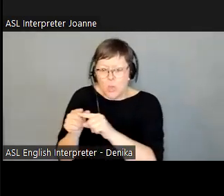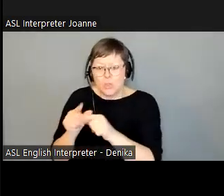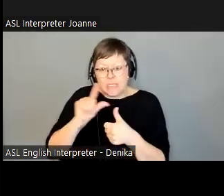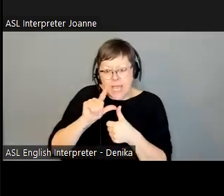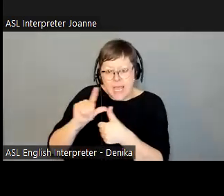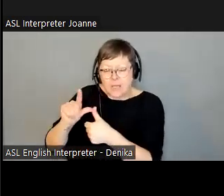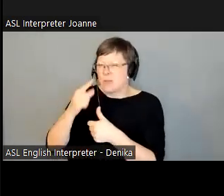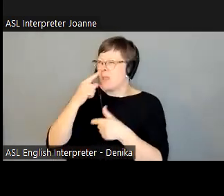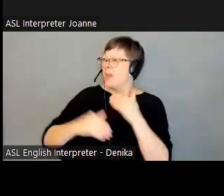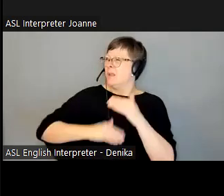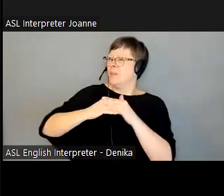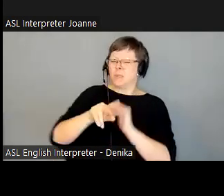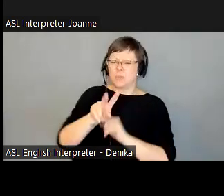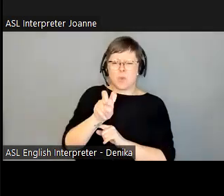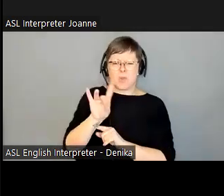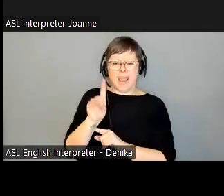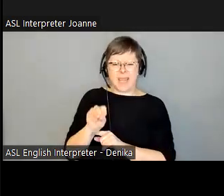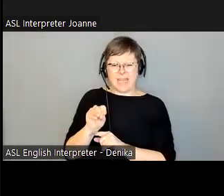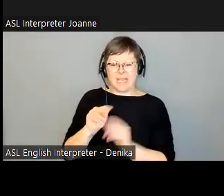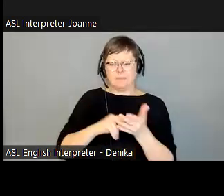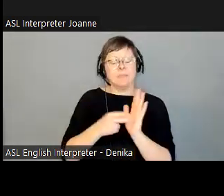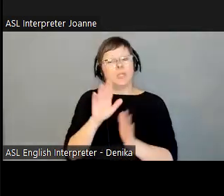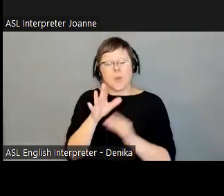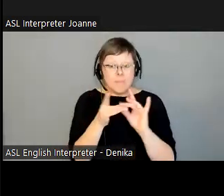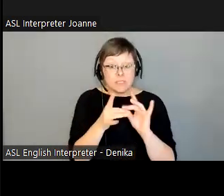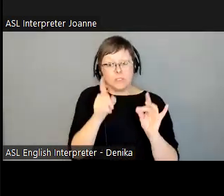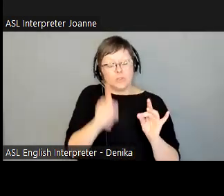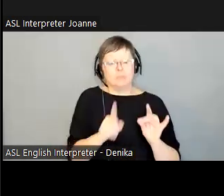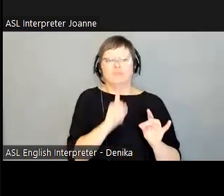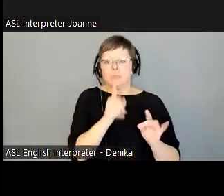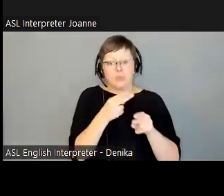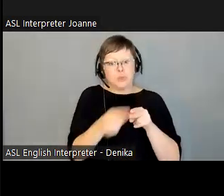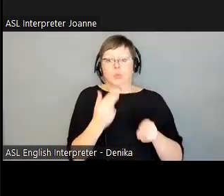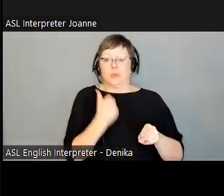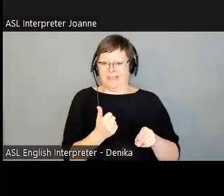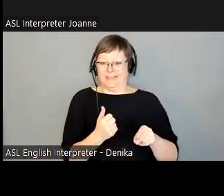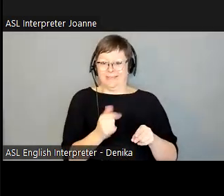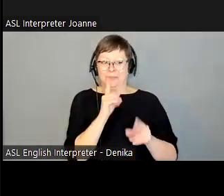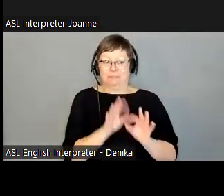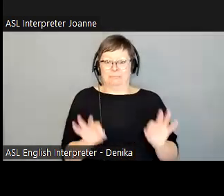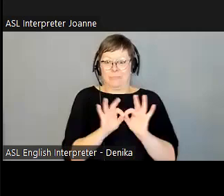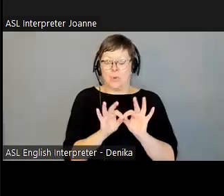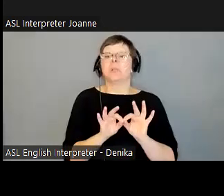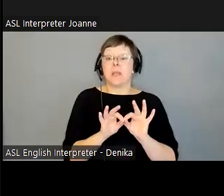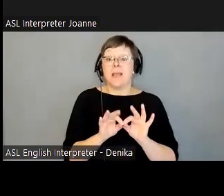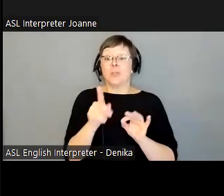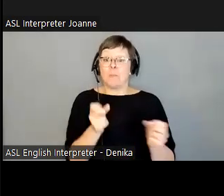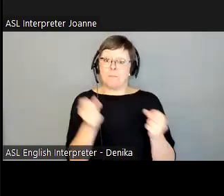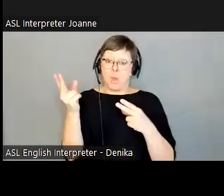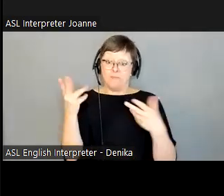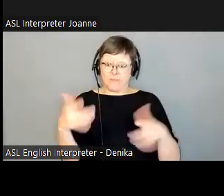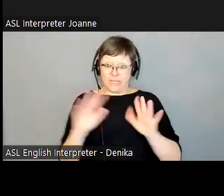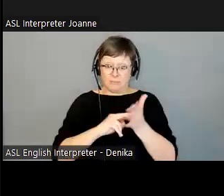it's 280, but yeah, short and sweet. You cannot edit tweets once they are posted, which